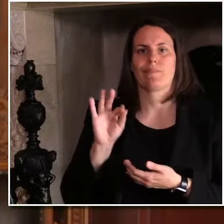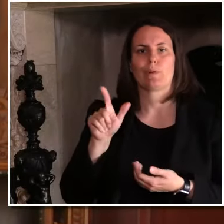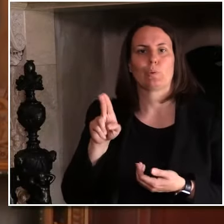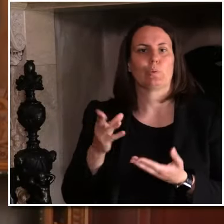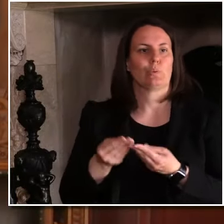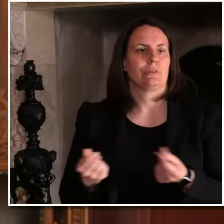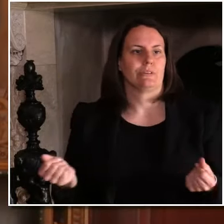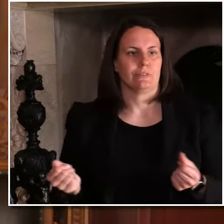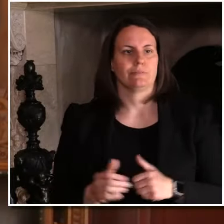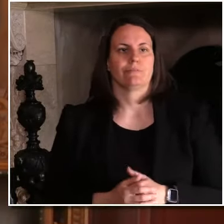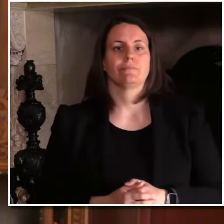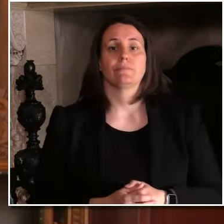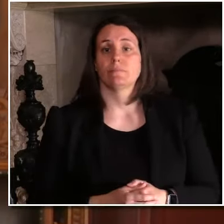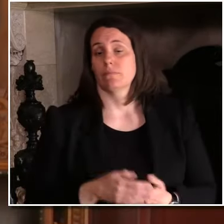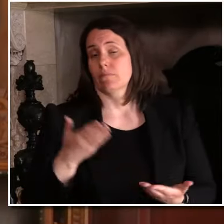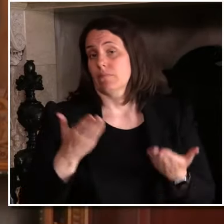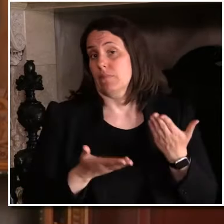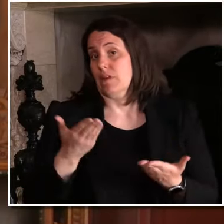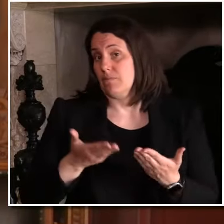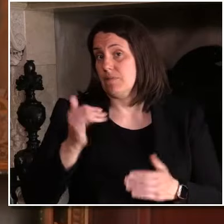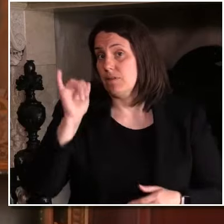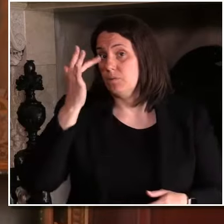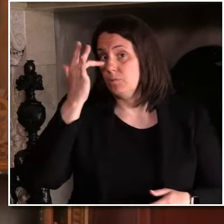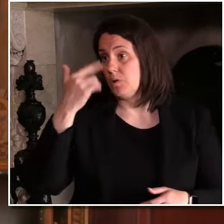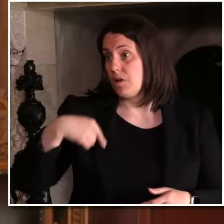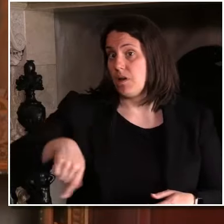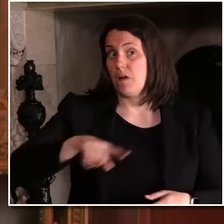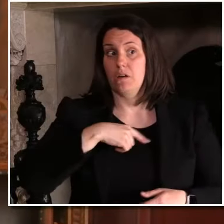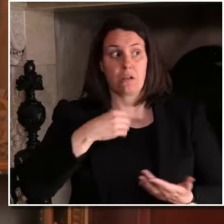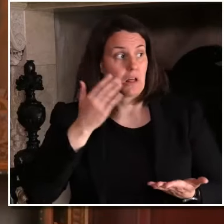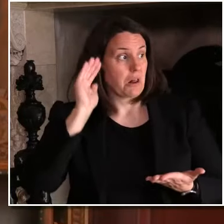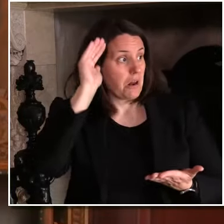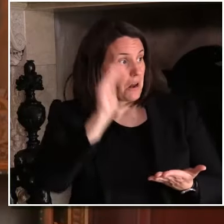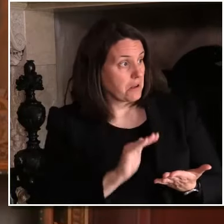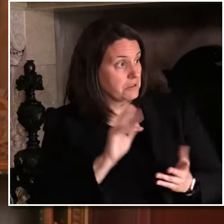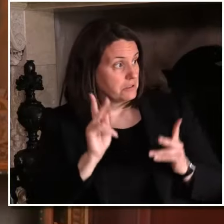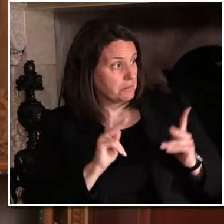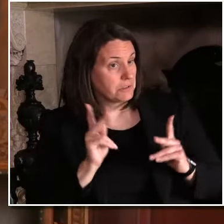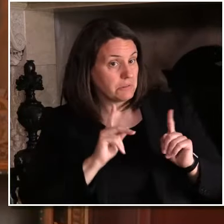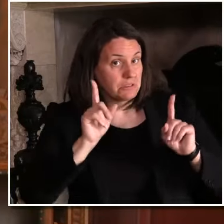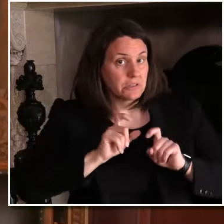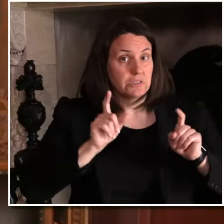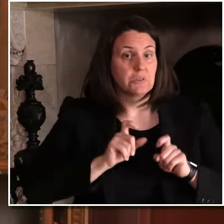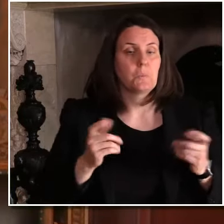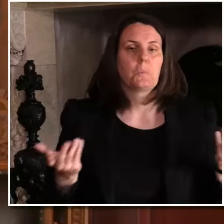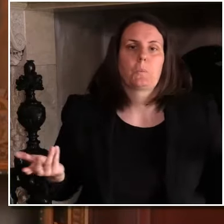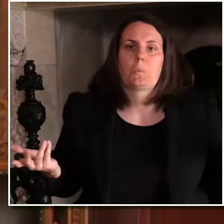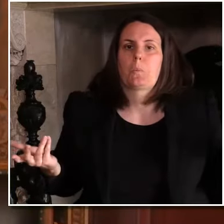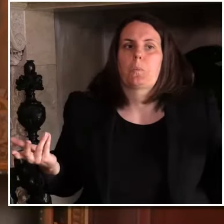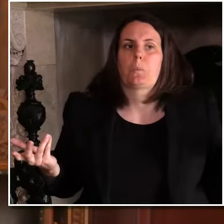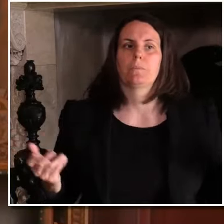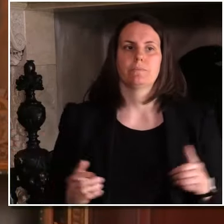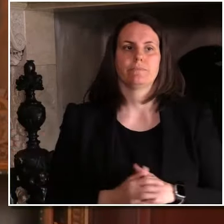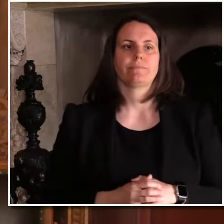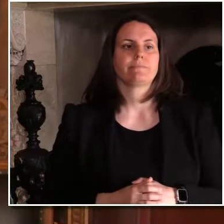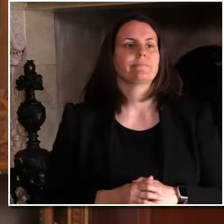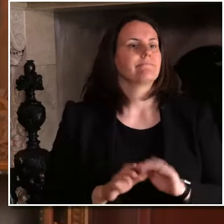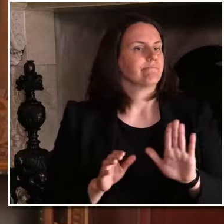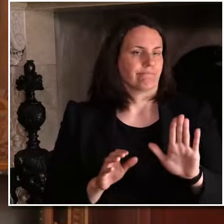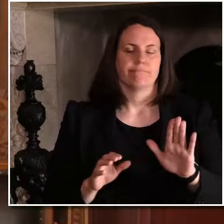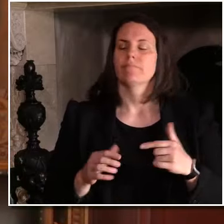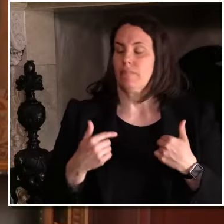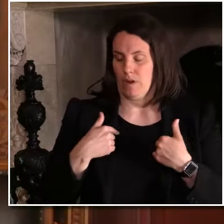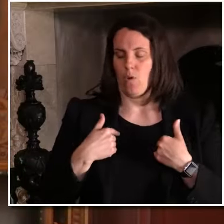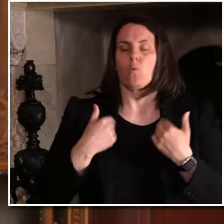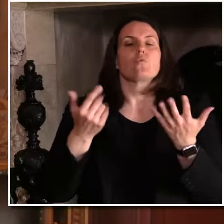healthcare sector is that we can and should test people more liberally than we have in the past, and also in our next couple phases